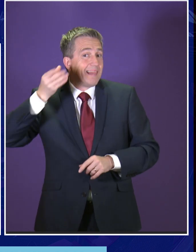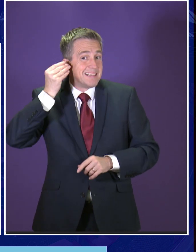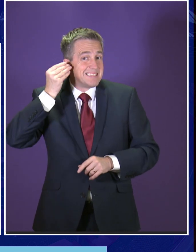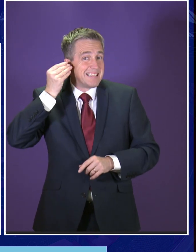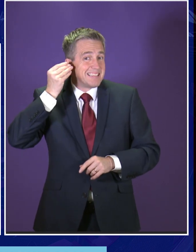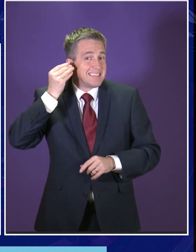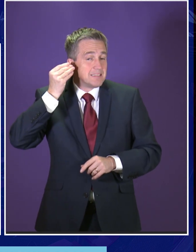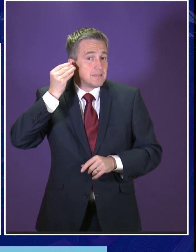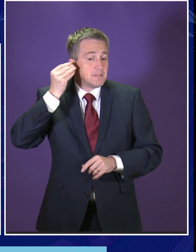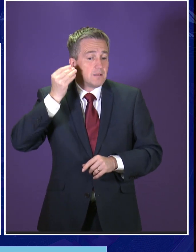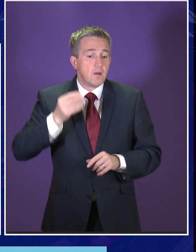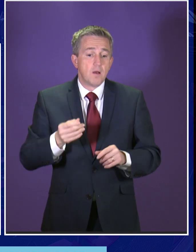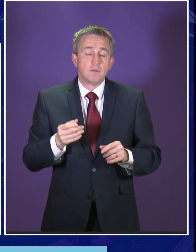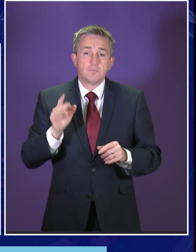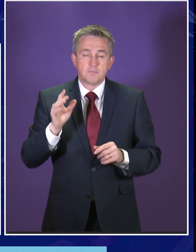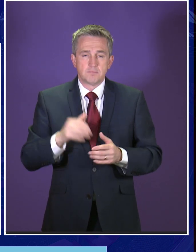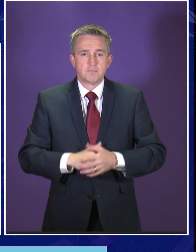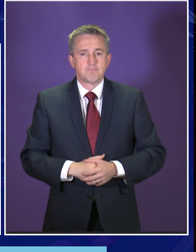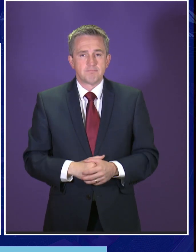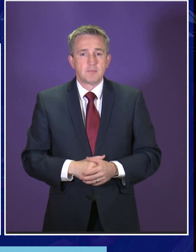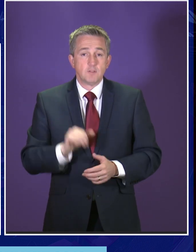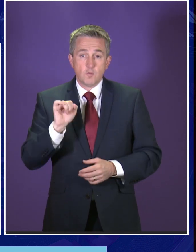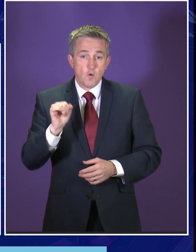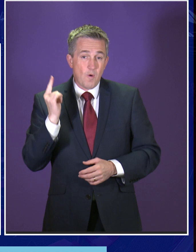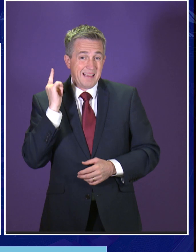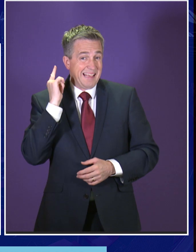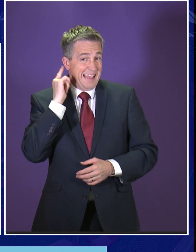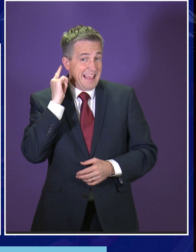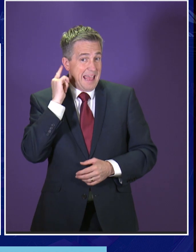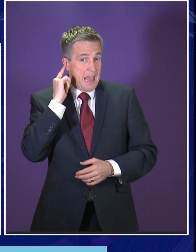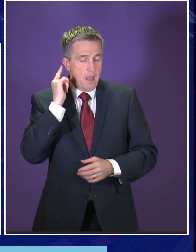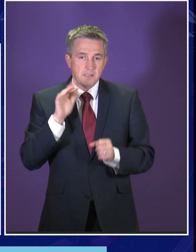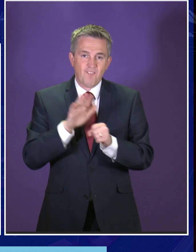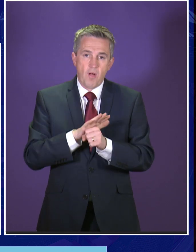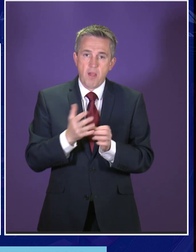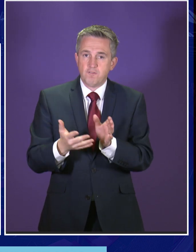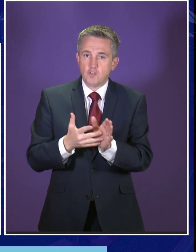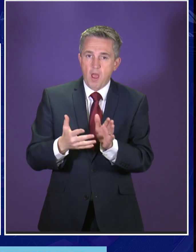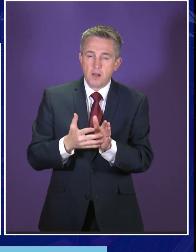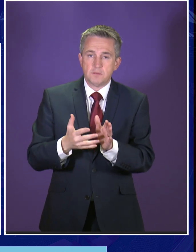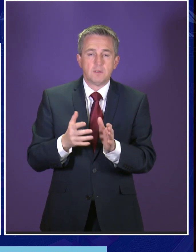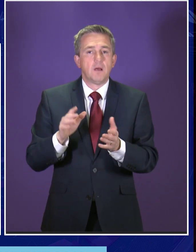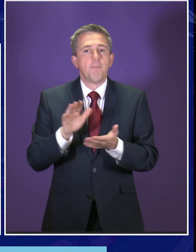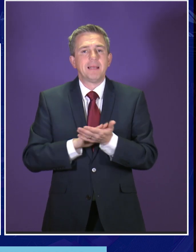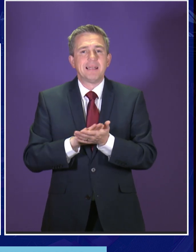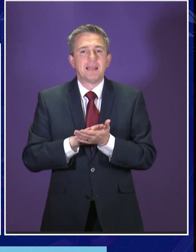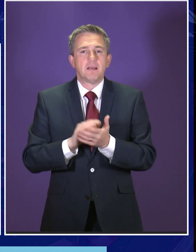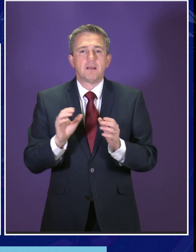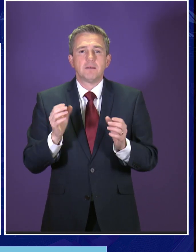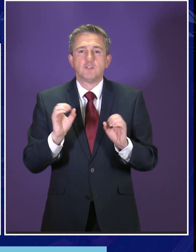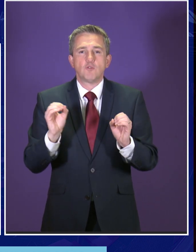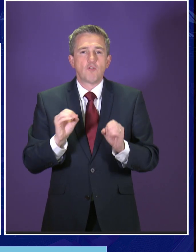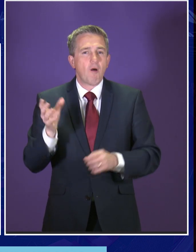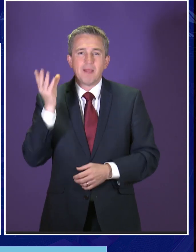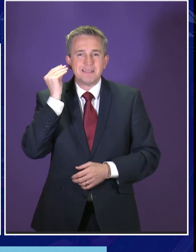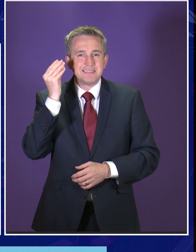it is an object. Or you are binangunj, your ear is full of dirt, so that you are no longer listening. In the same